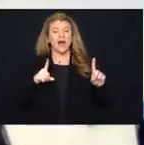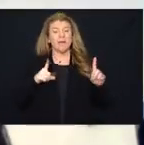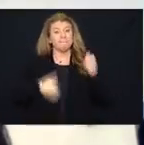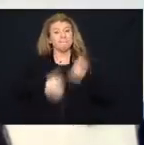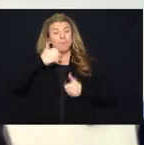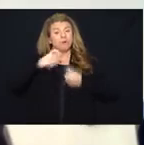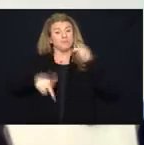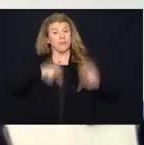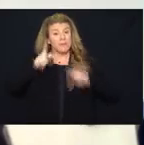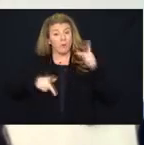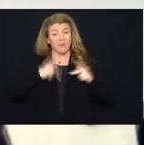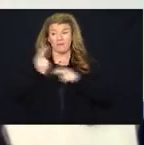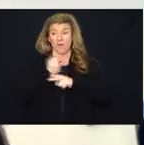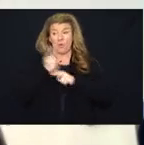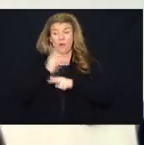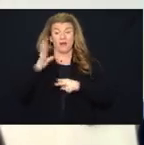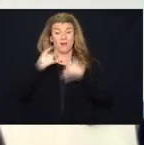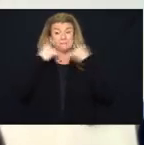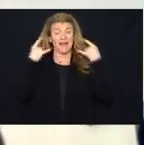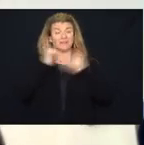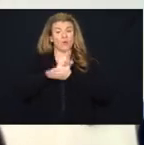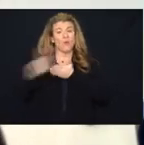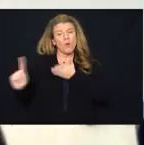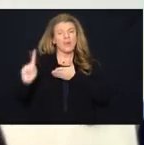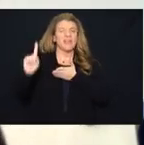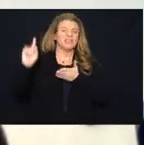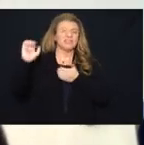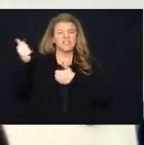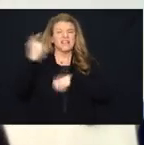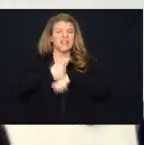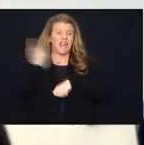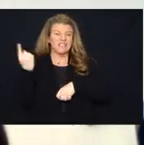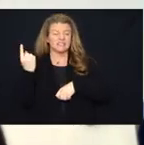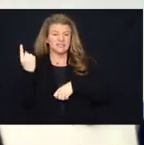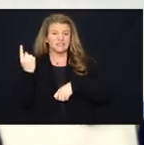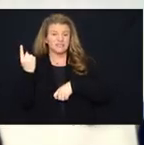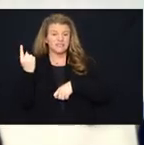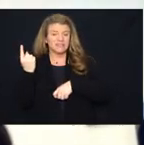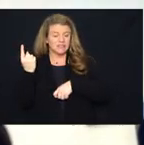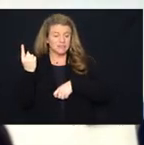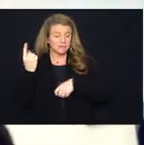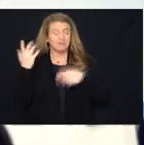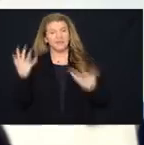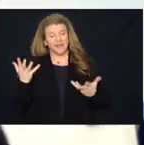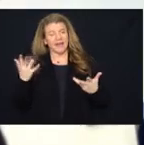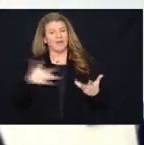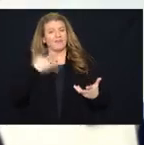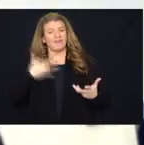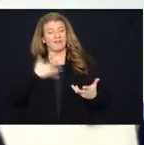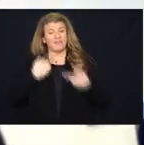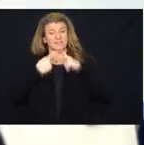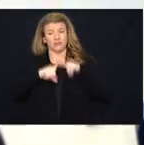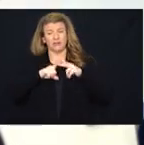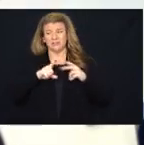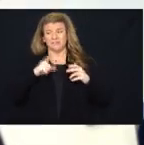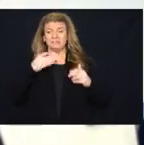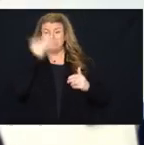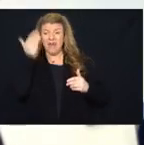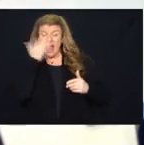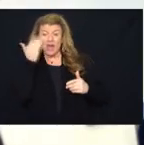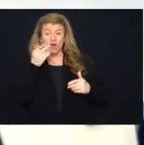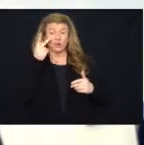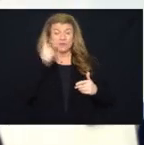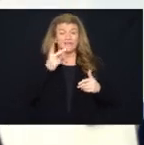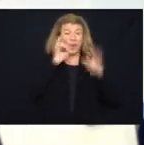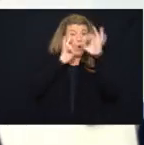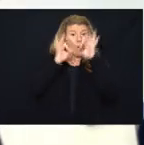most people have been wearing them for at least a week or 10 days or so. But then, but I would think if it starts to smell bad or you can see holes